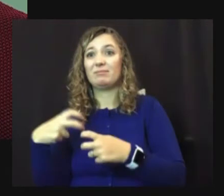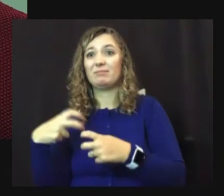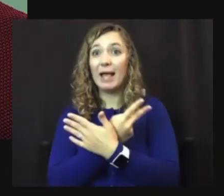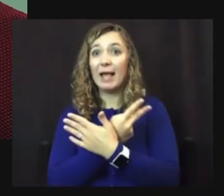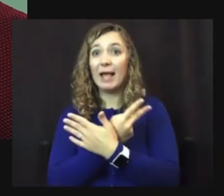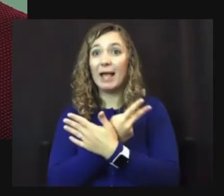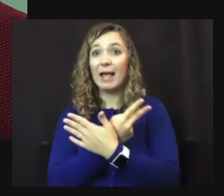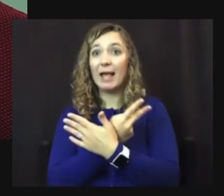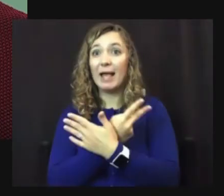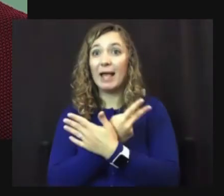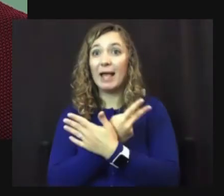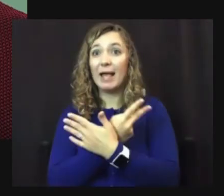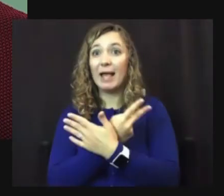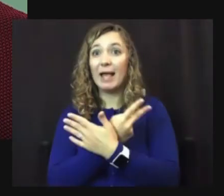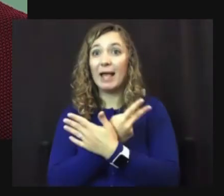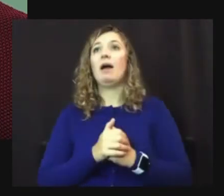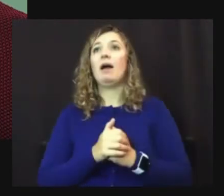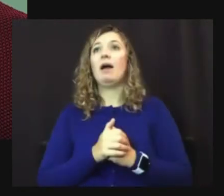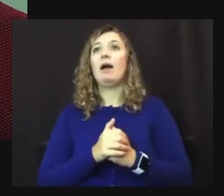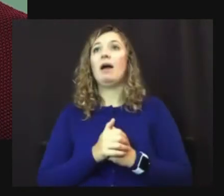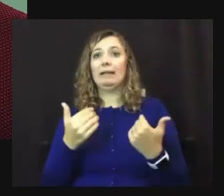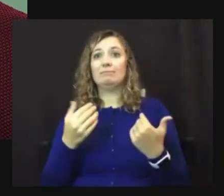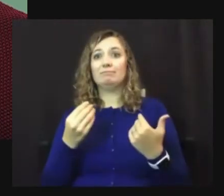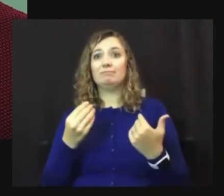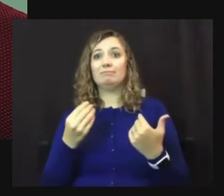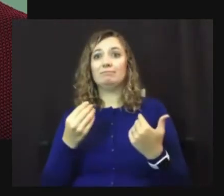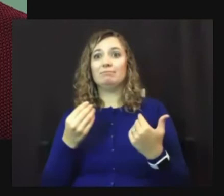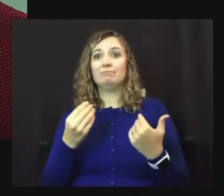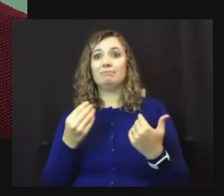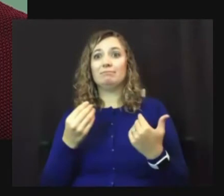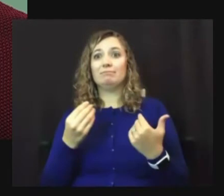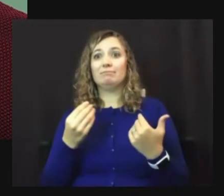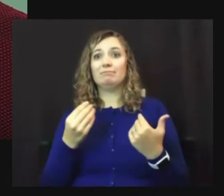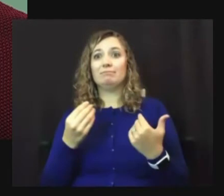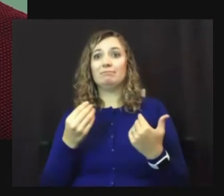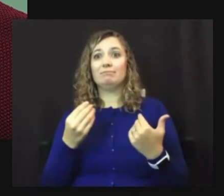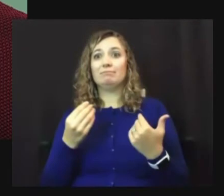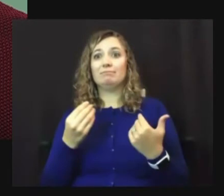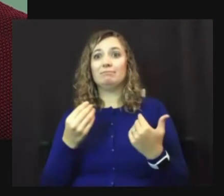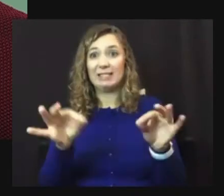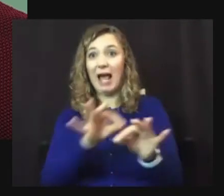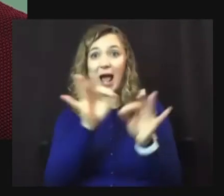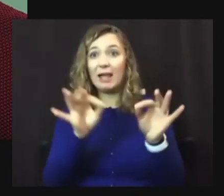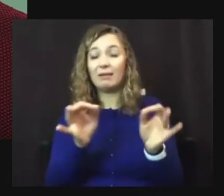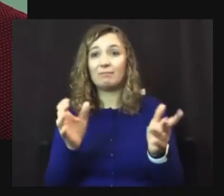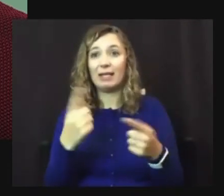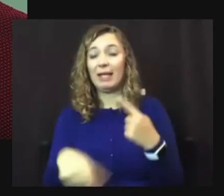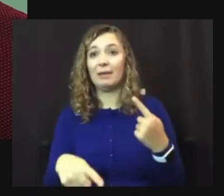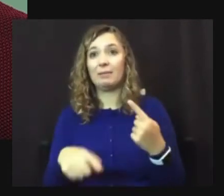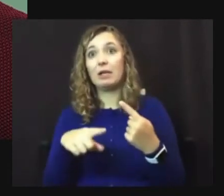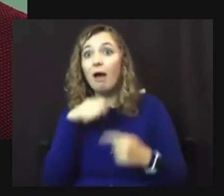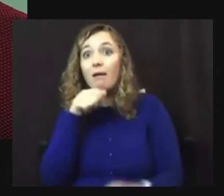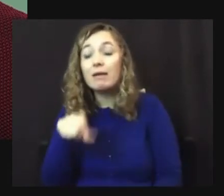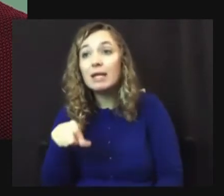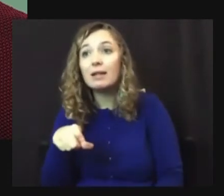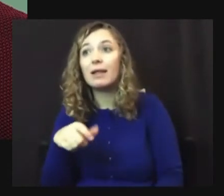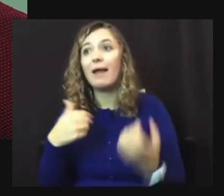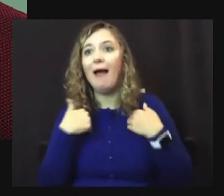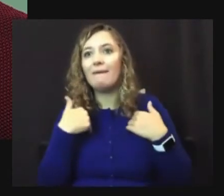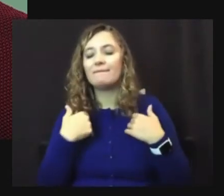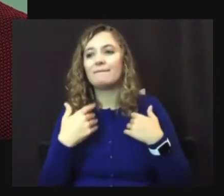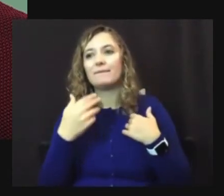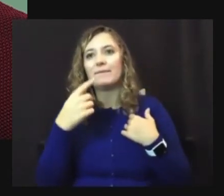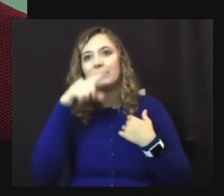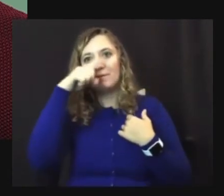those cool elastic shoestrings and fake shoestrings that are just, you